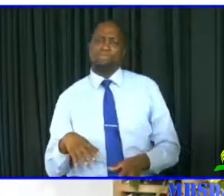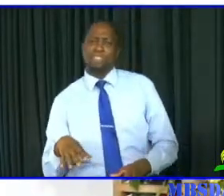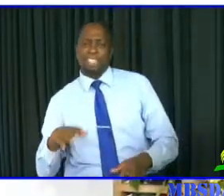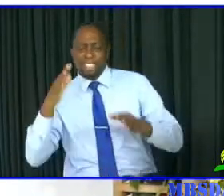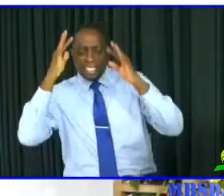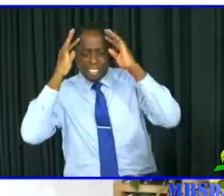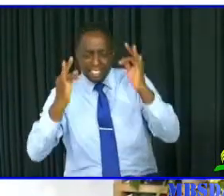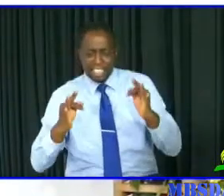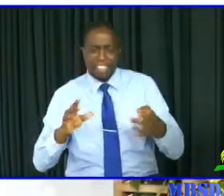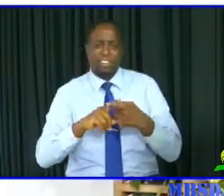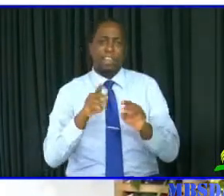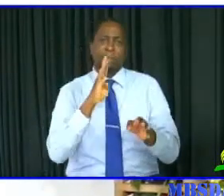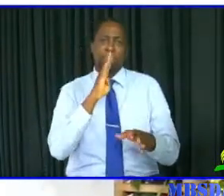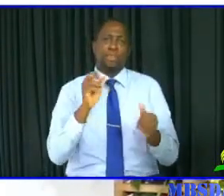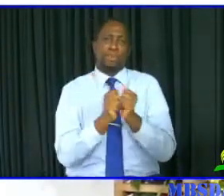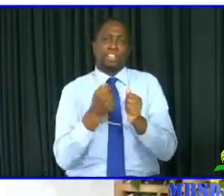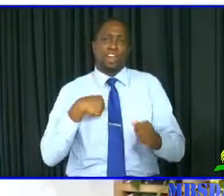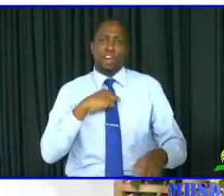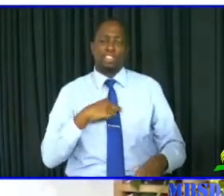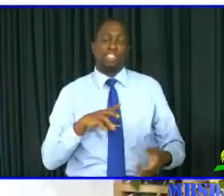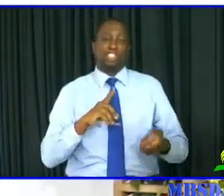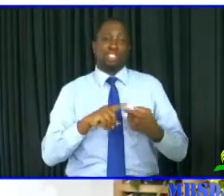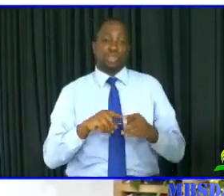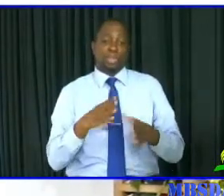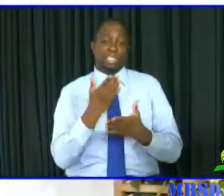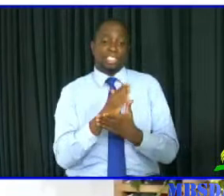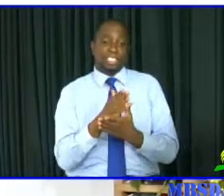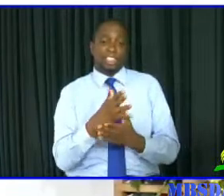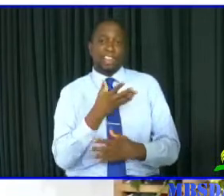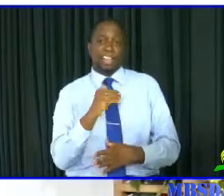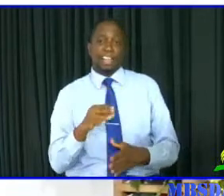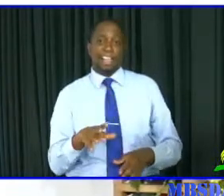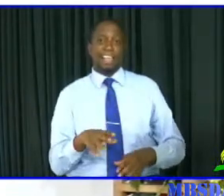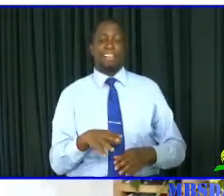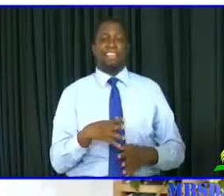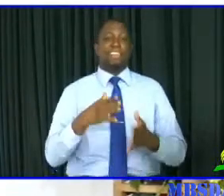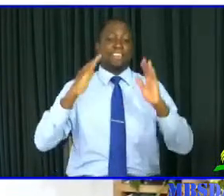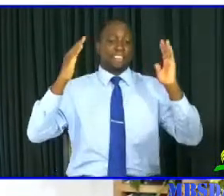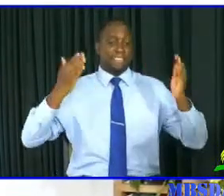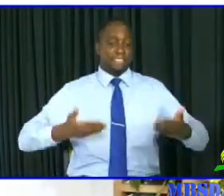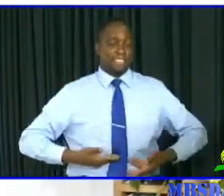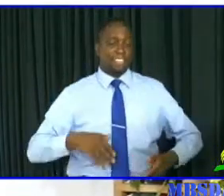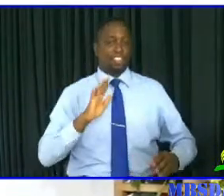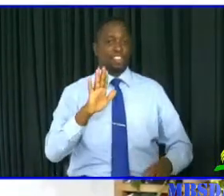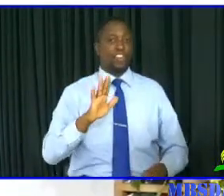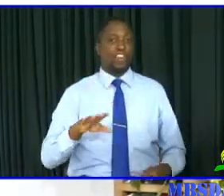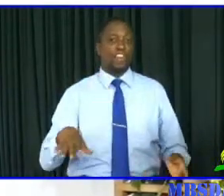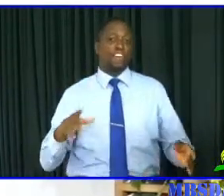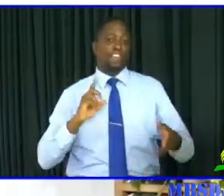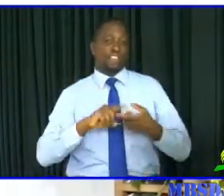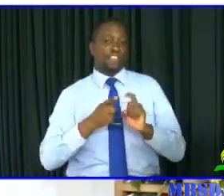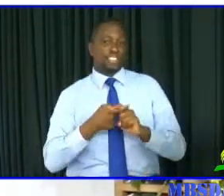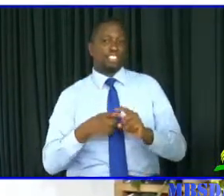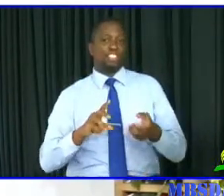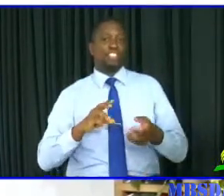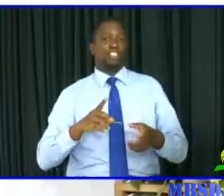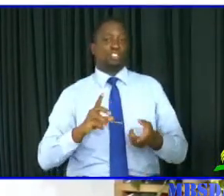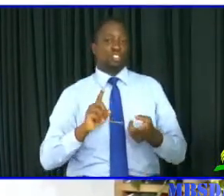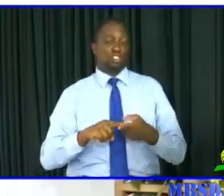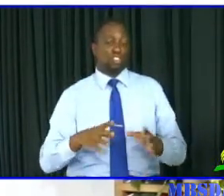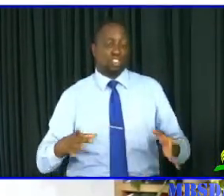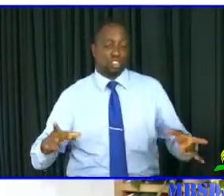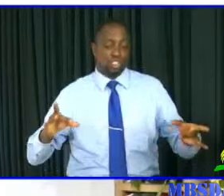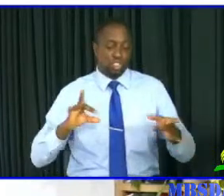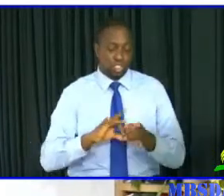us, to share, to engage, to like, and of course, to invite your friends to join us one more